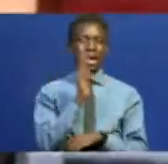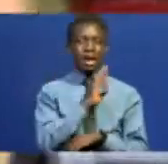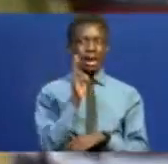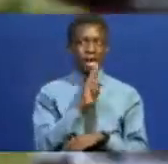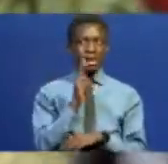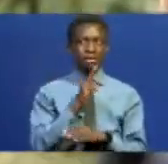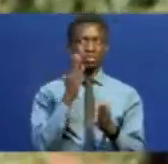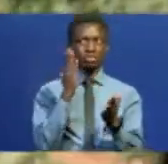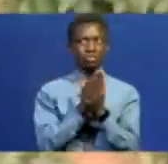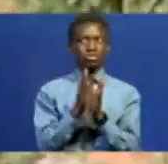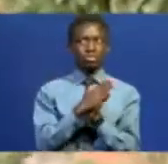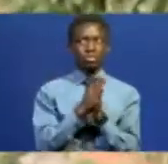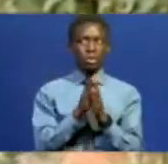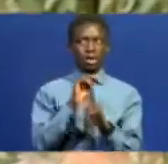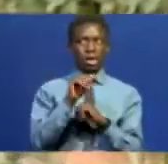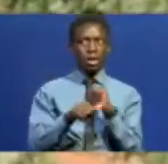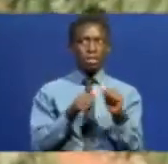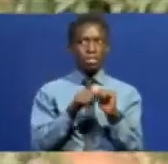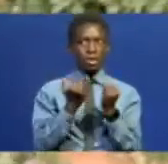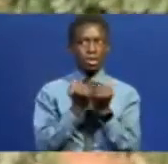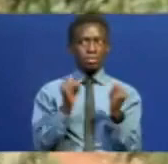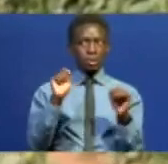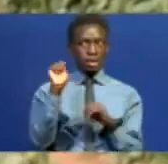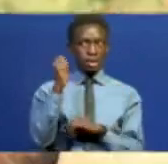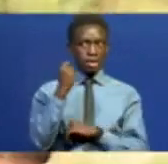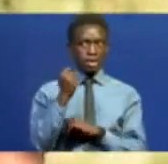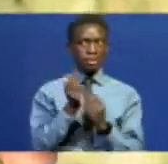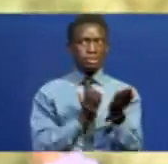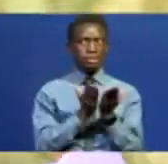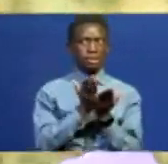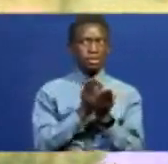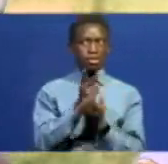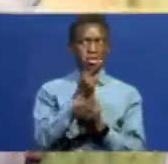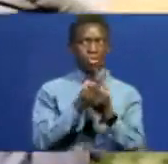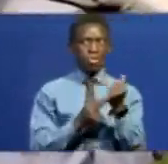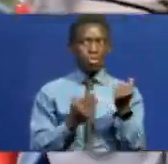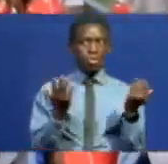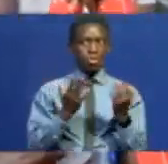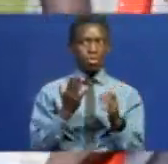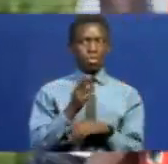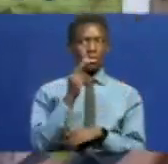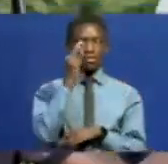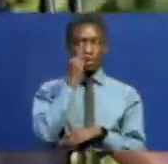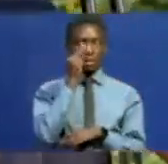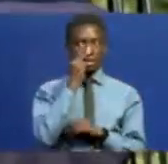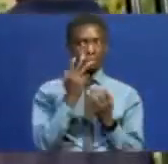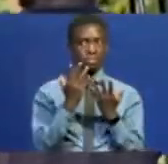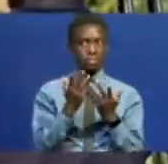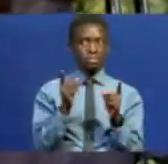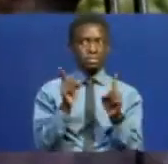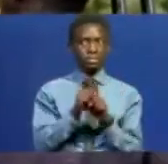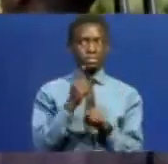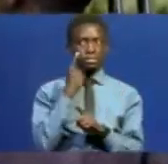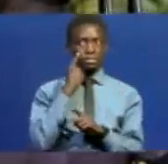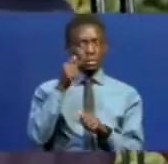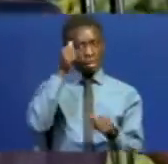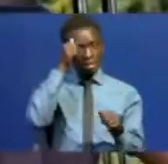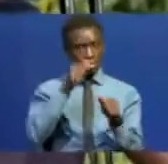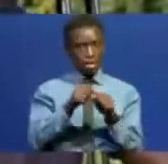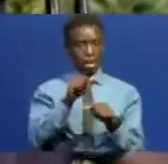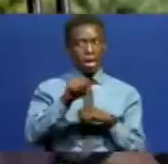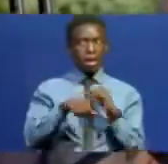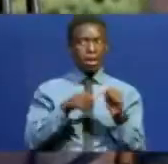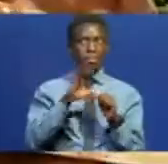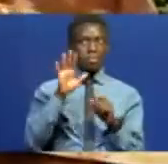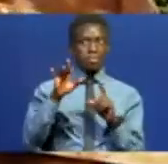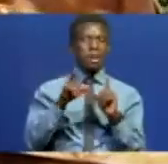of post-independence Kenya, serving as both a source of comedy relief and a poignant reminder of the